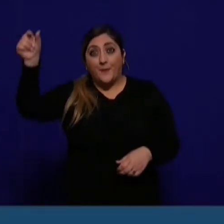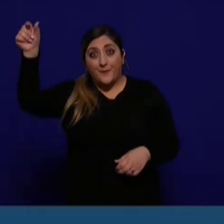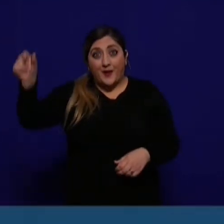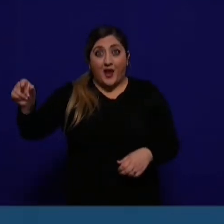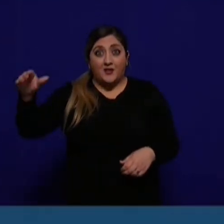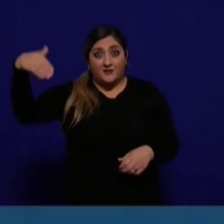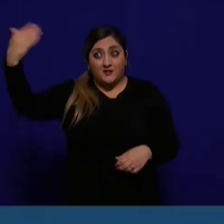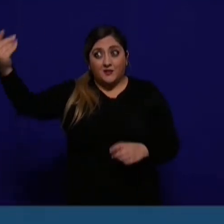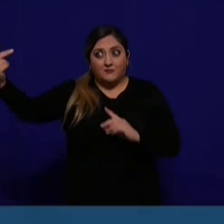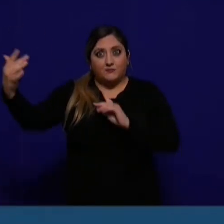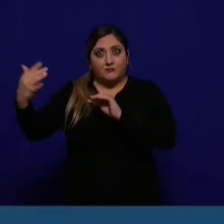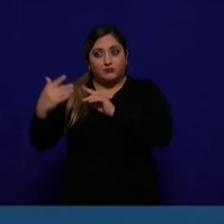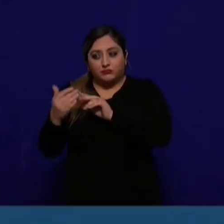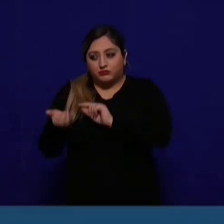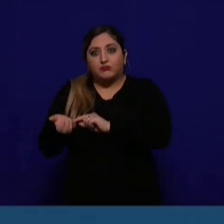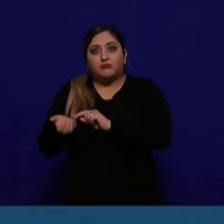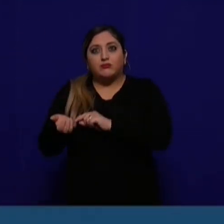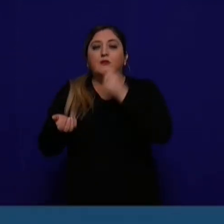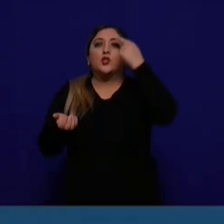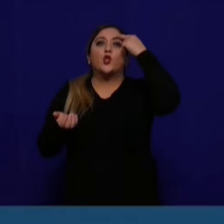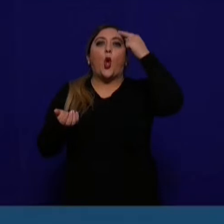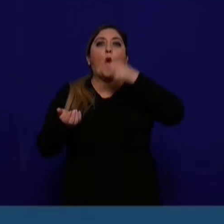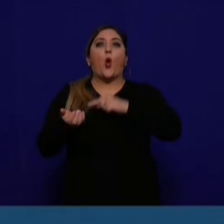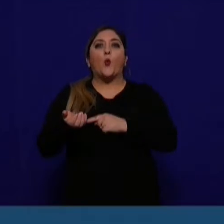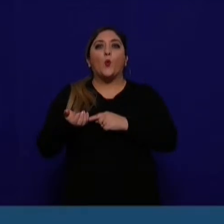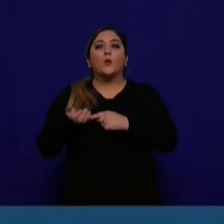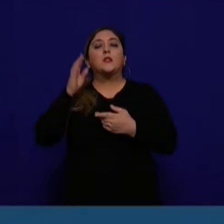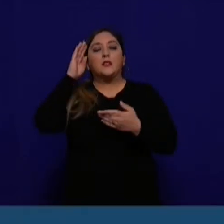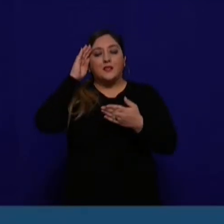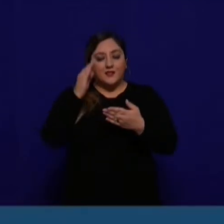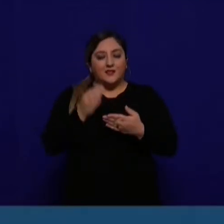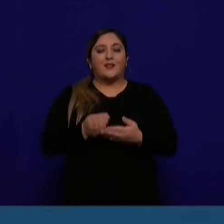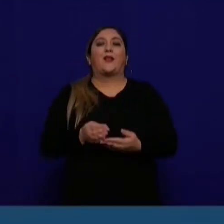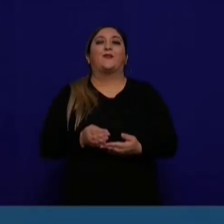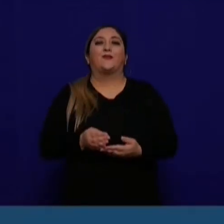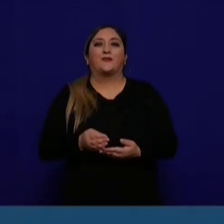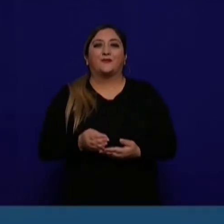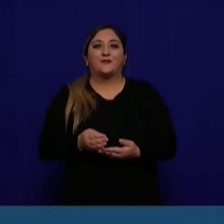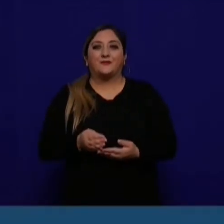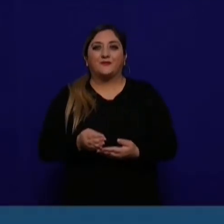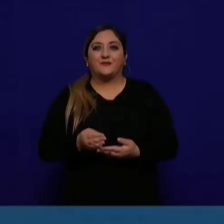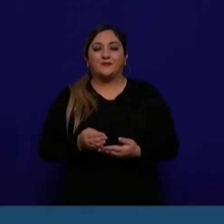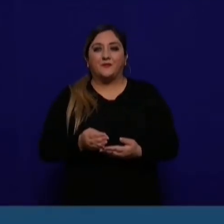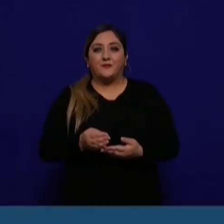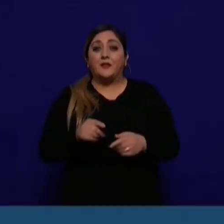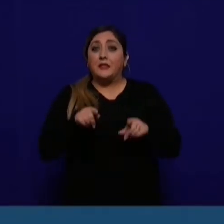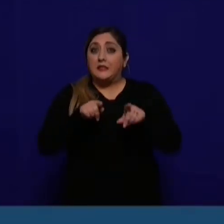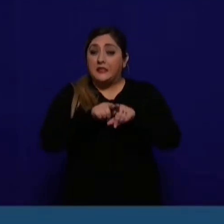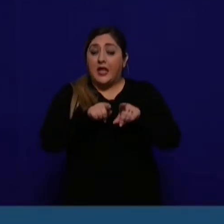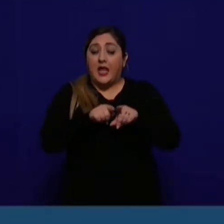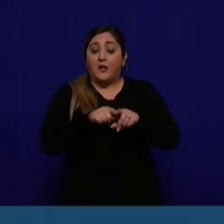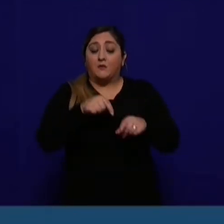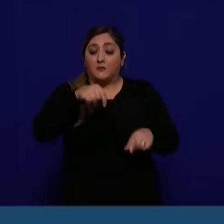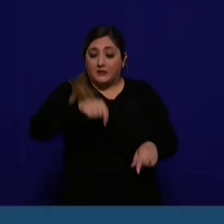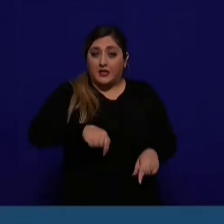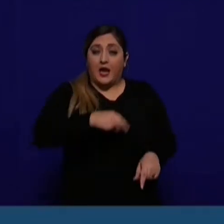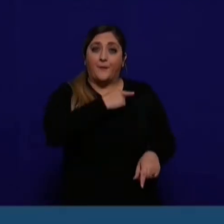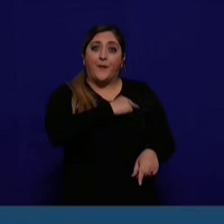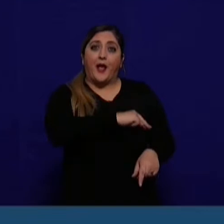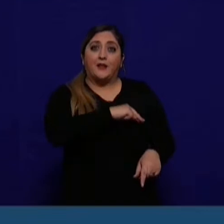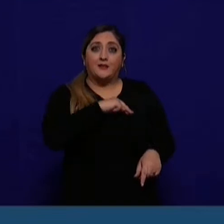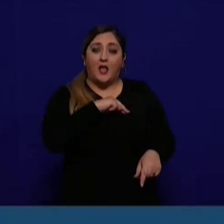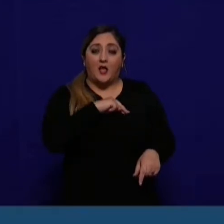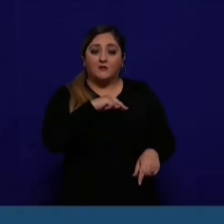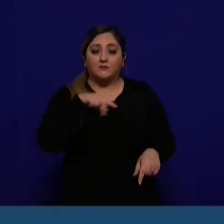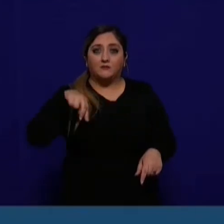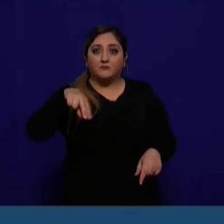app, then if you are in close contact with that person, you will receive an alert on your mobile. And similarly, if we have someone coming from